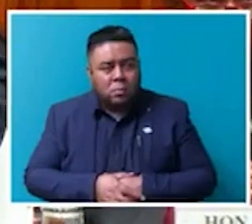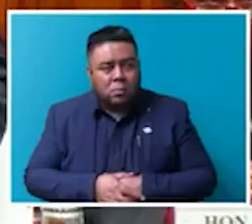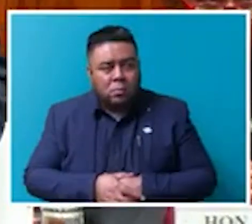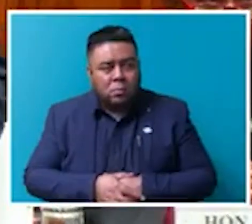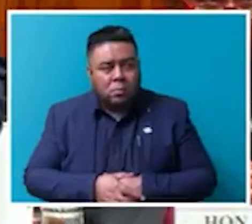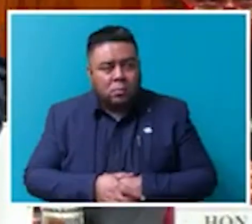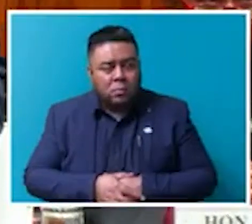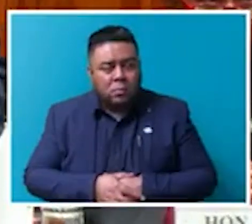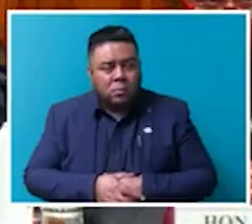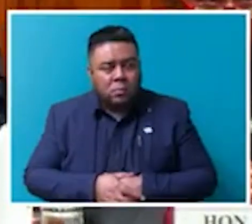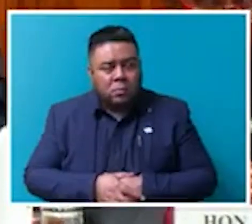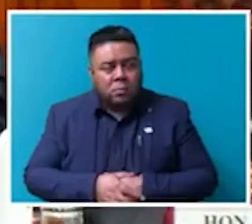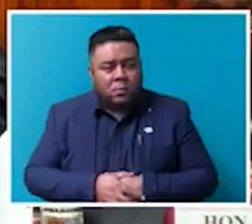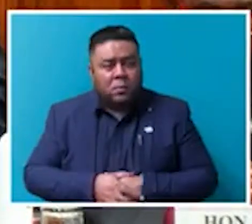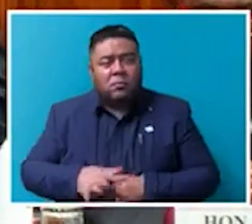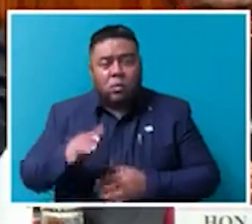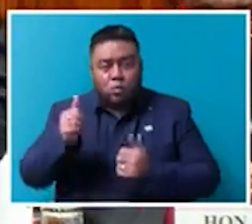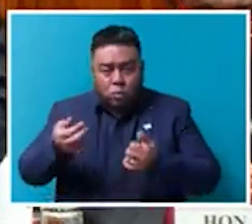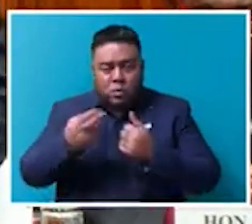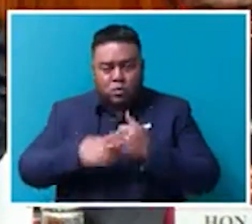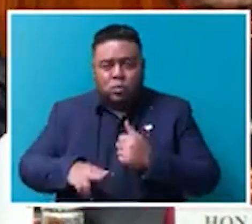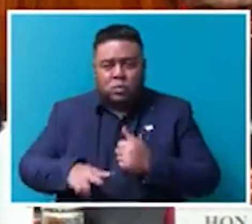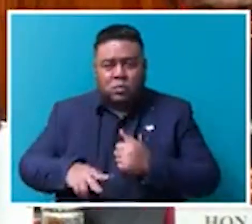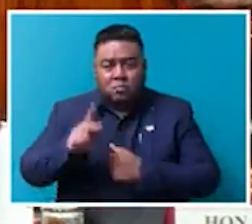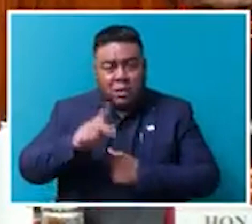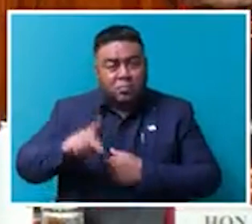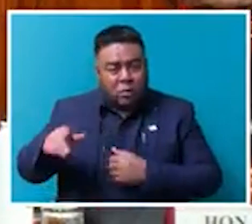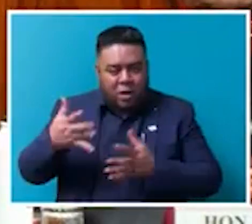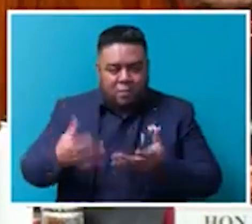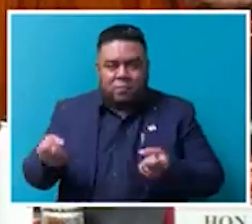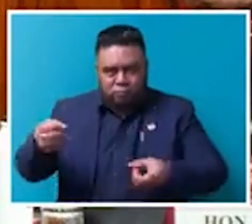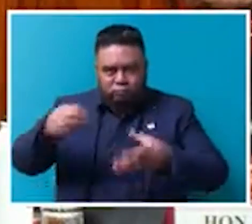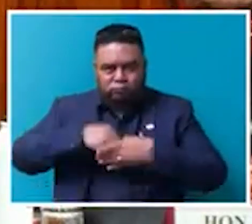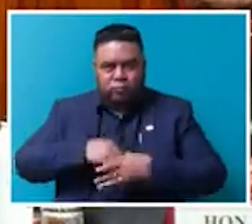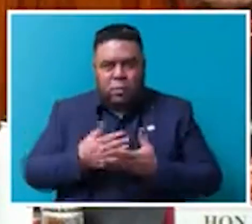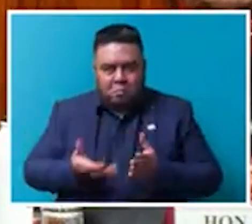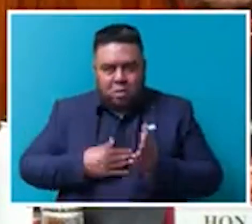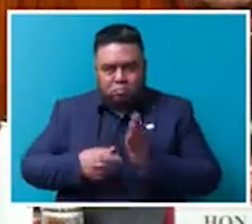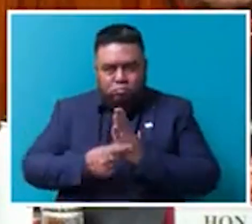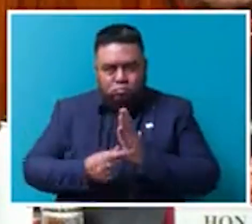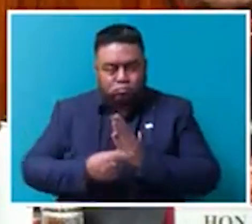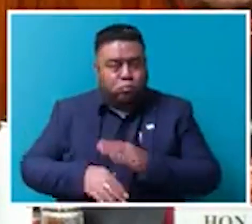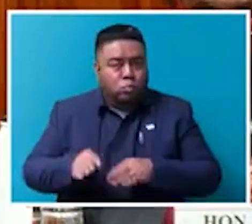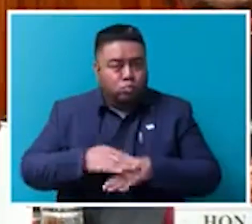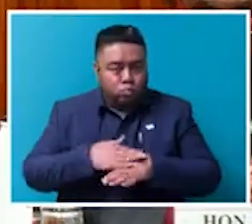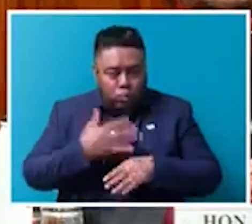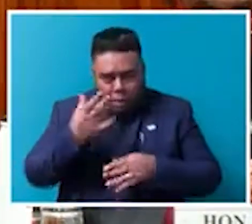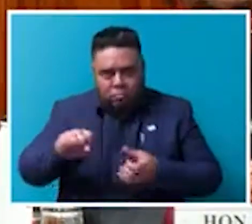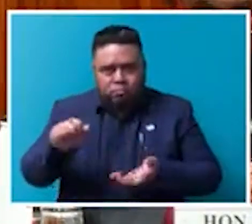It's a good news for everyone in Fiji that passport is finally back, and I thank Minister and his team